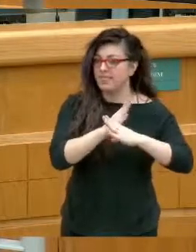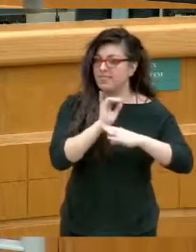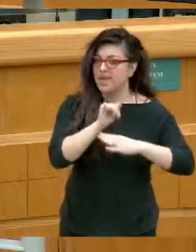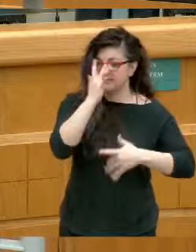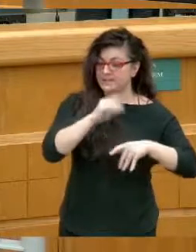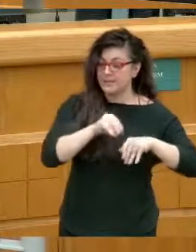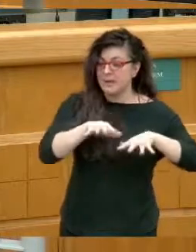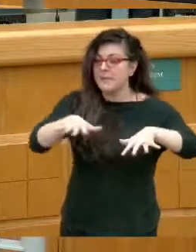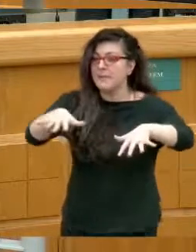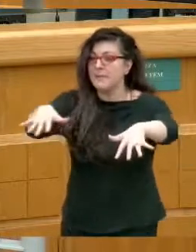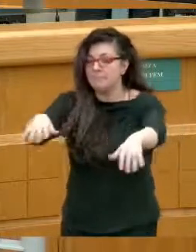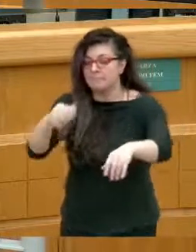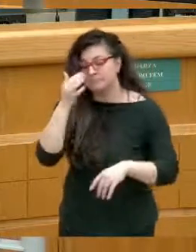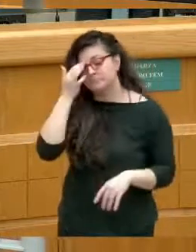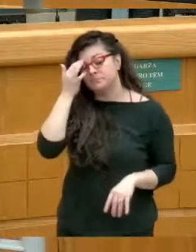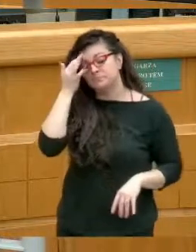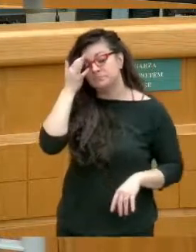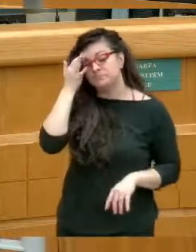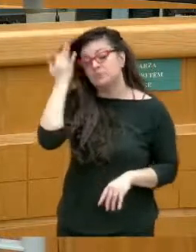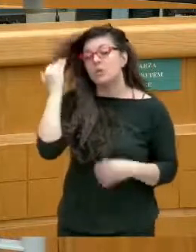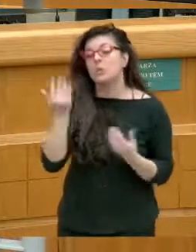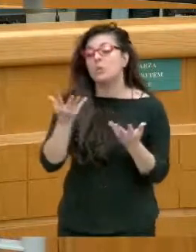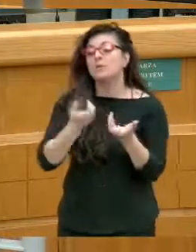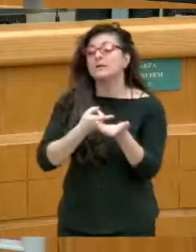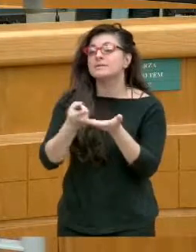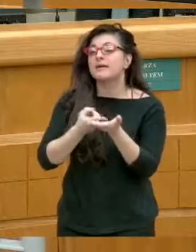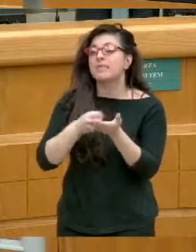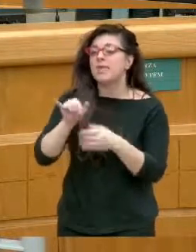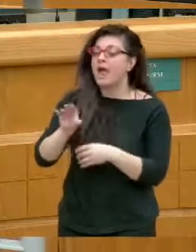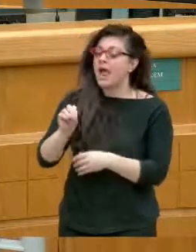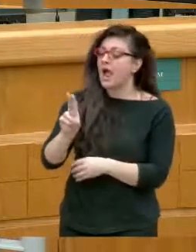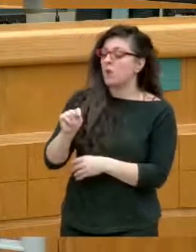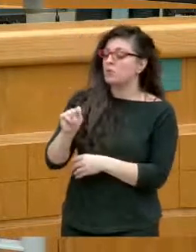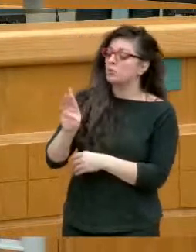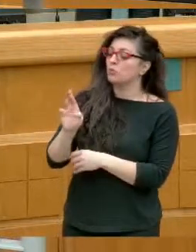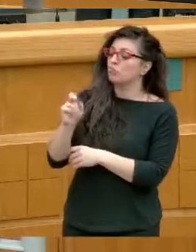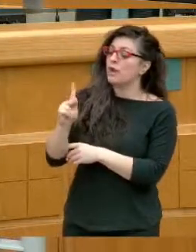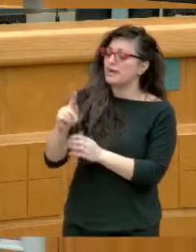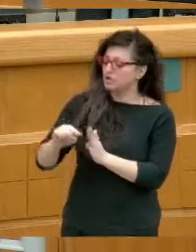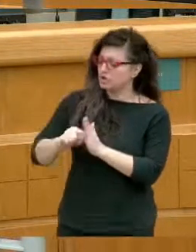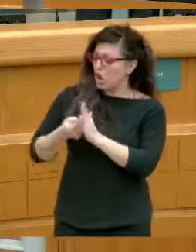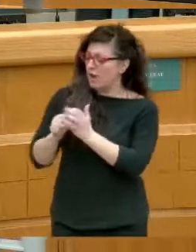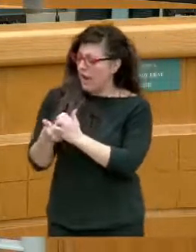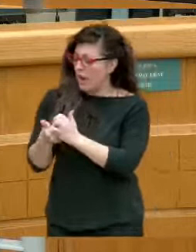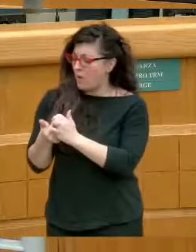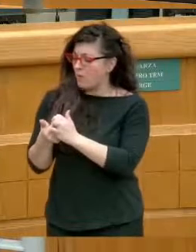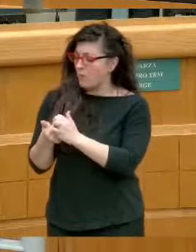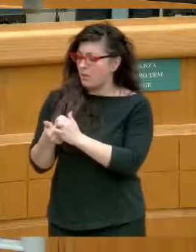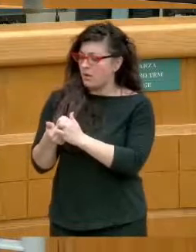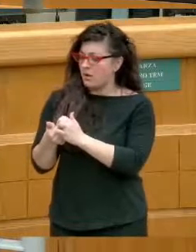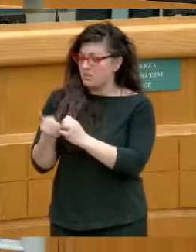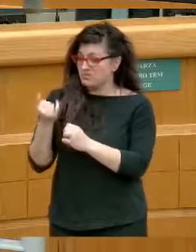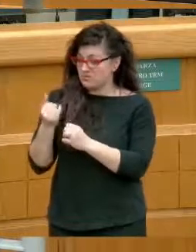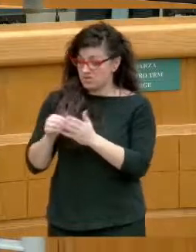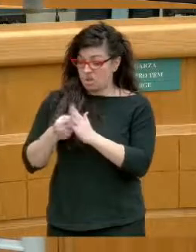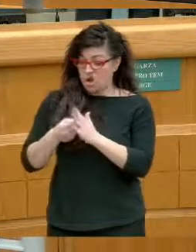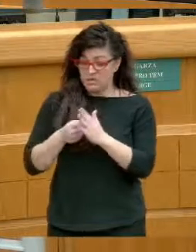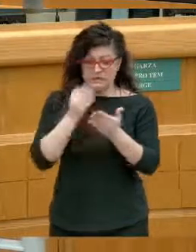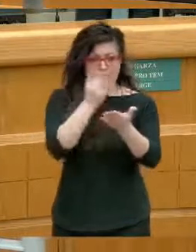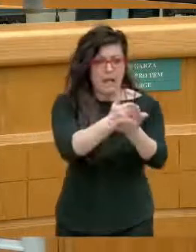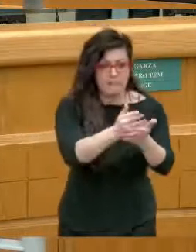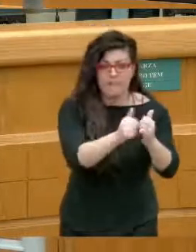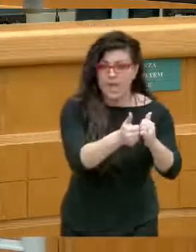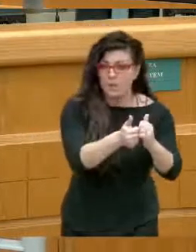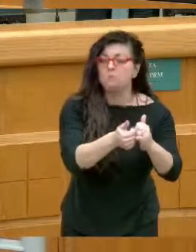So we're going to talk about how outbreaks start and how we stop them. I'm going to start with an outbreak starts in